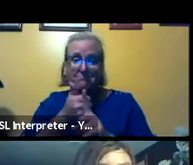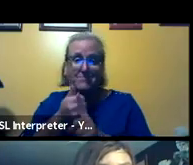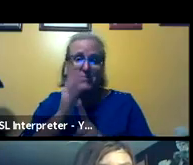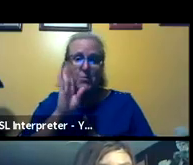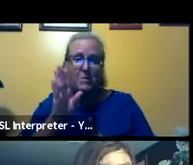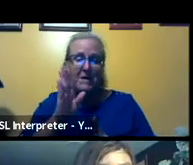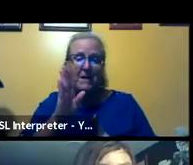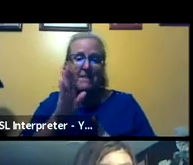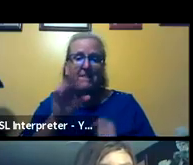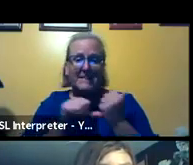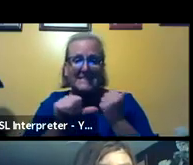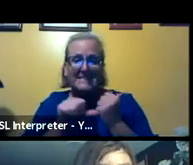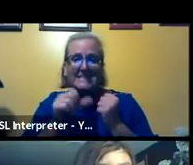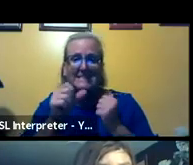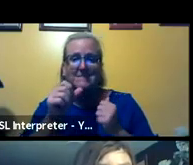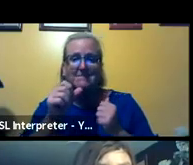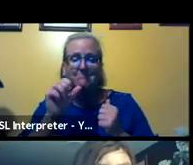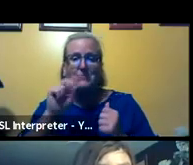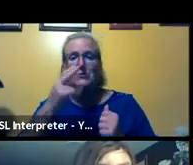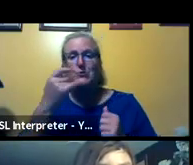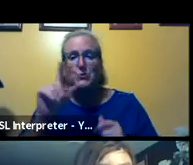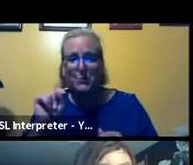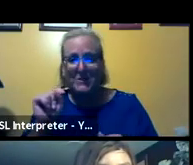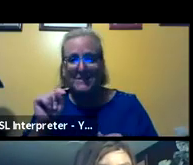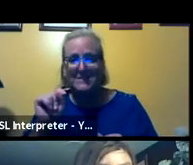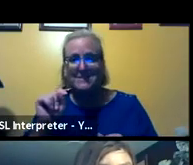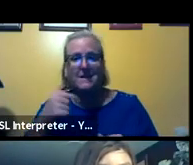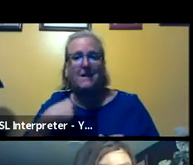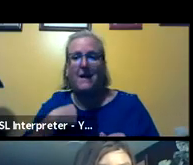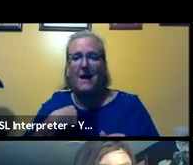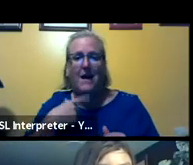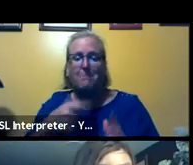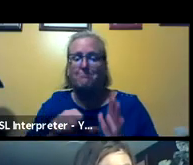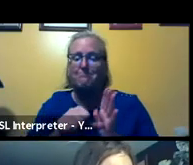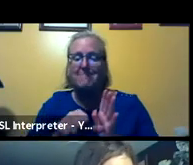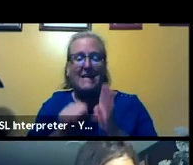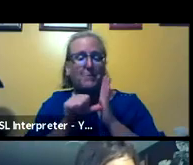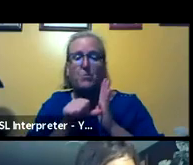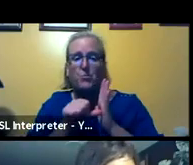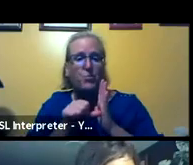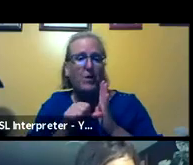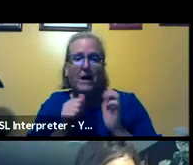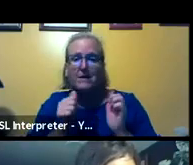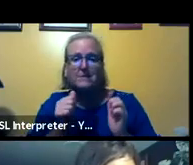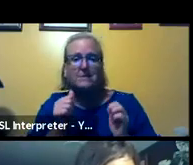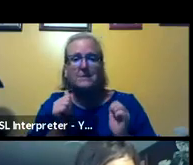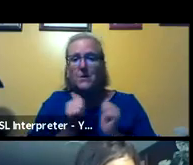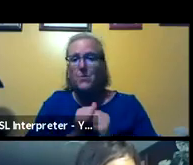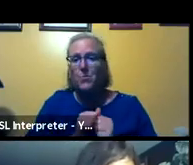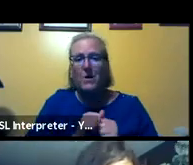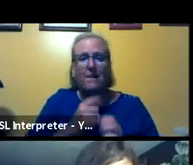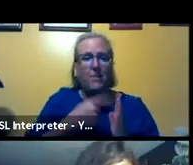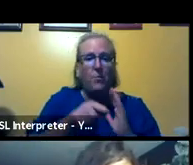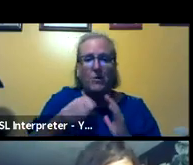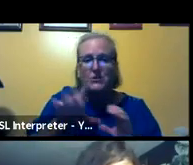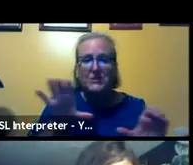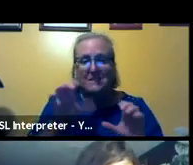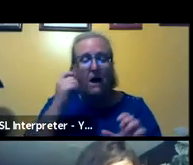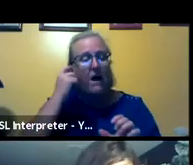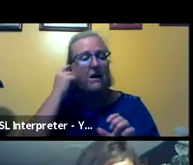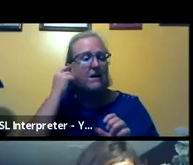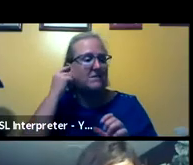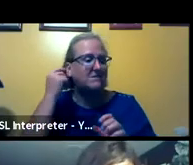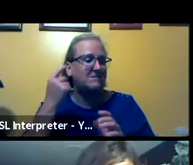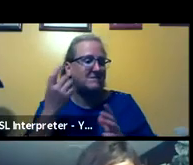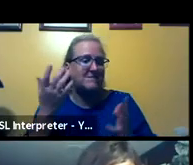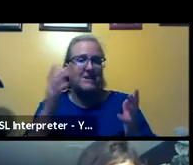assistant superintendent. I'm so incredibly impressed with what she covers, what she does,